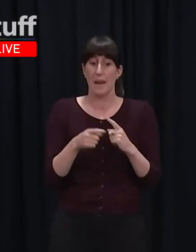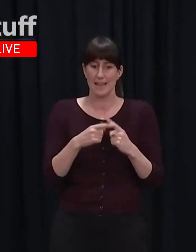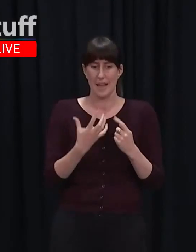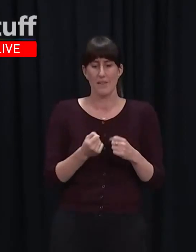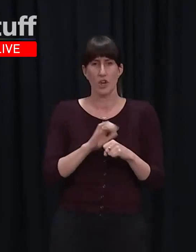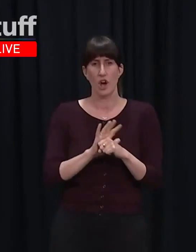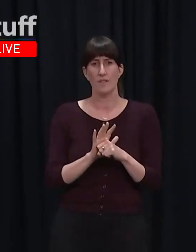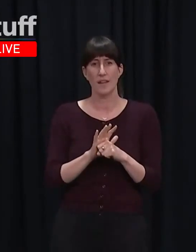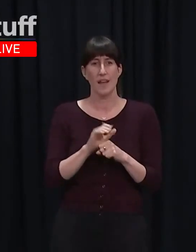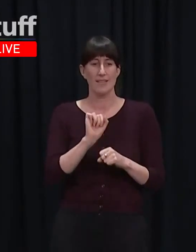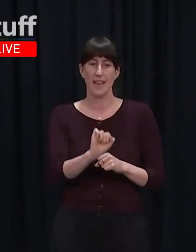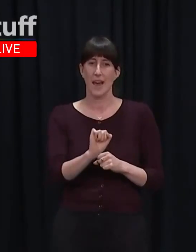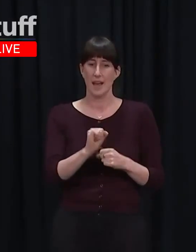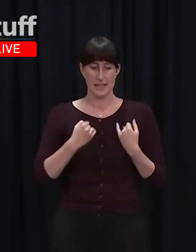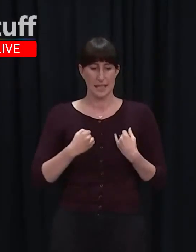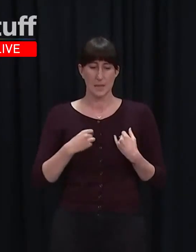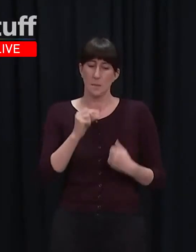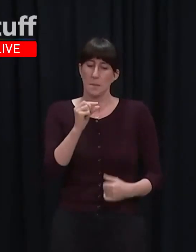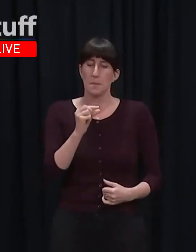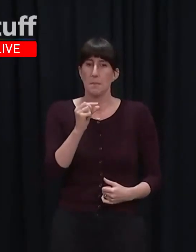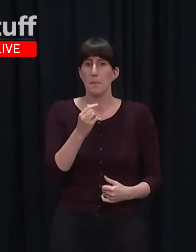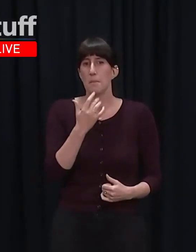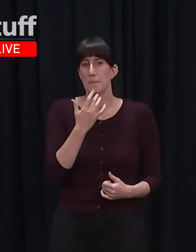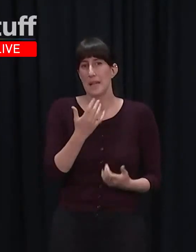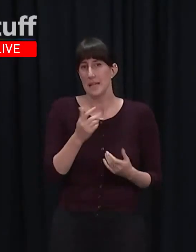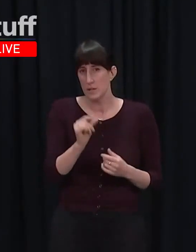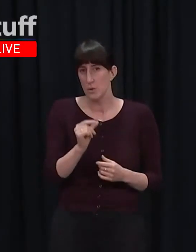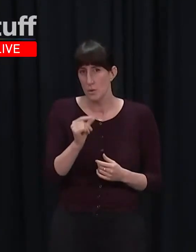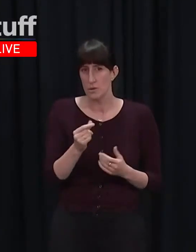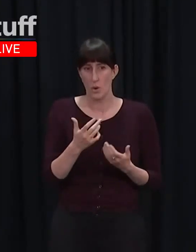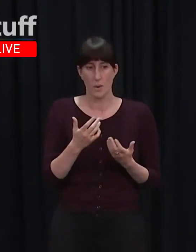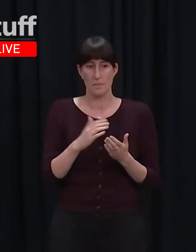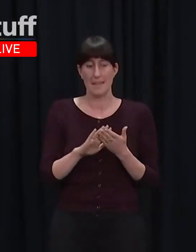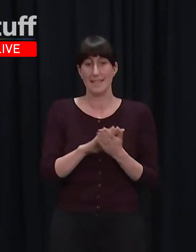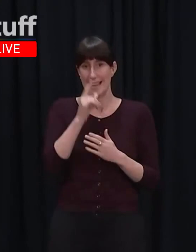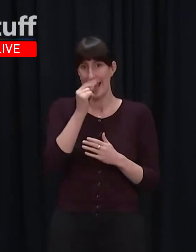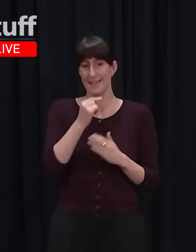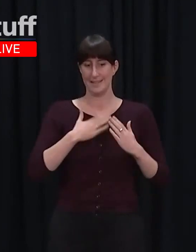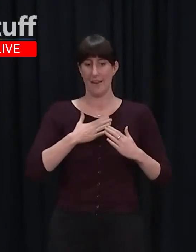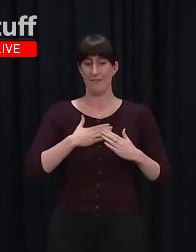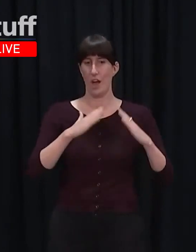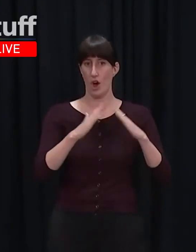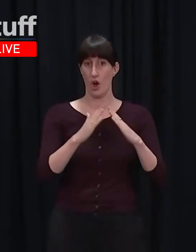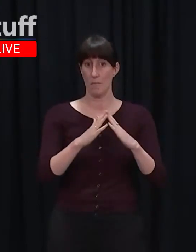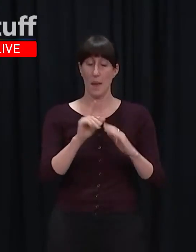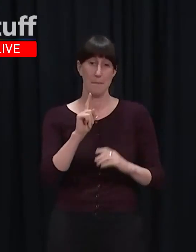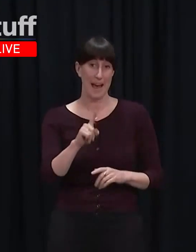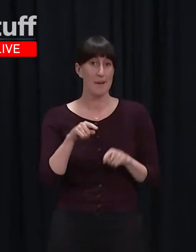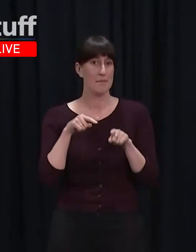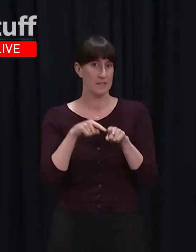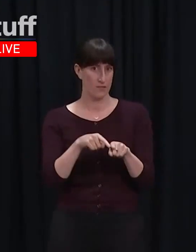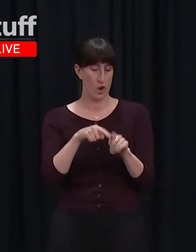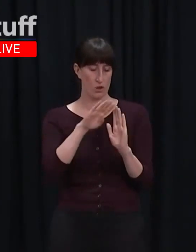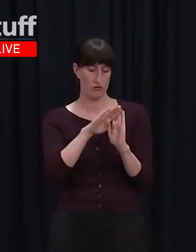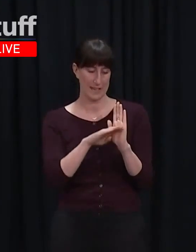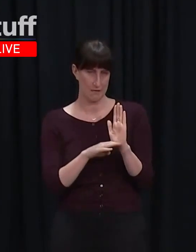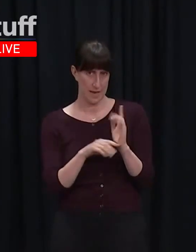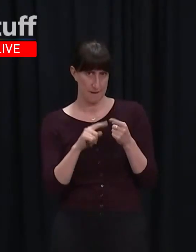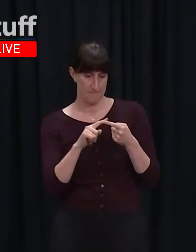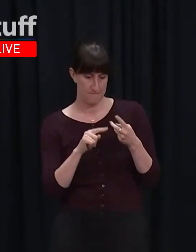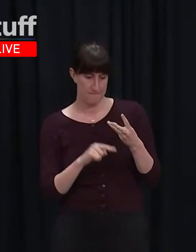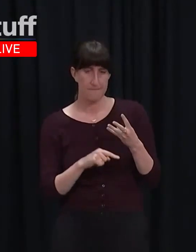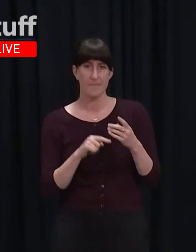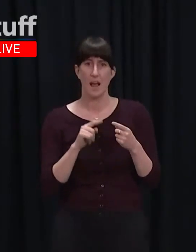home. There's a range of criteria looked at to assess whether someone and their whānau can safely isolate at home, and that includes their